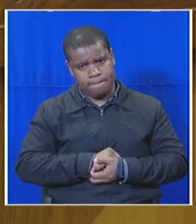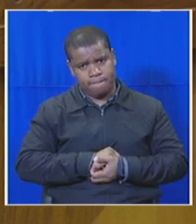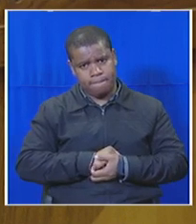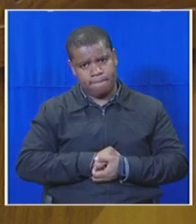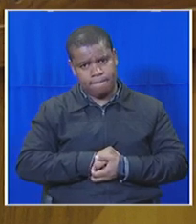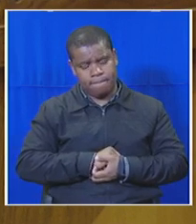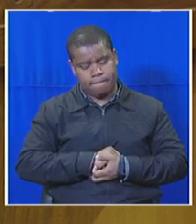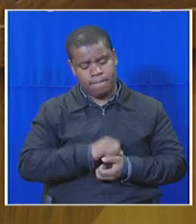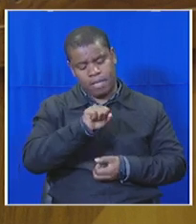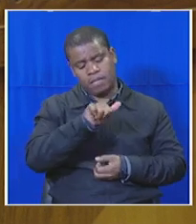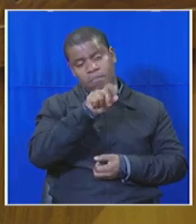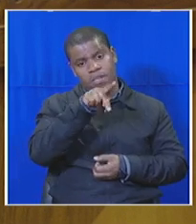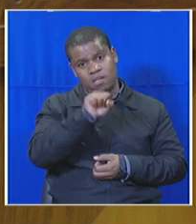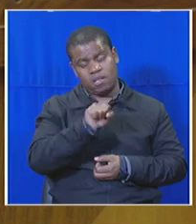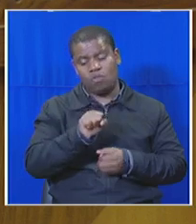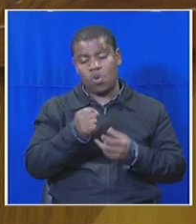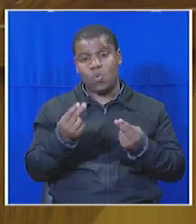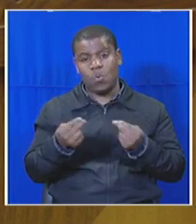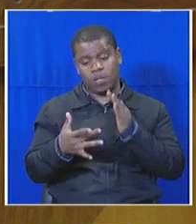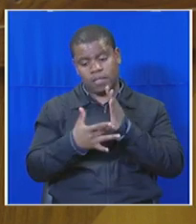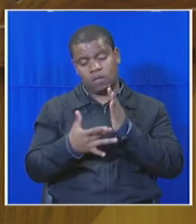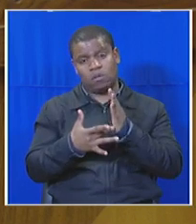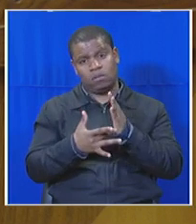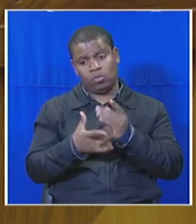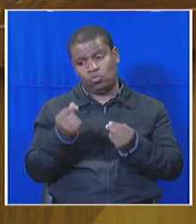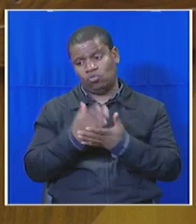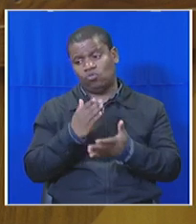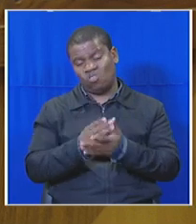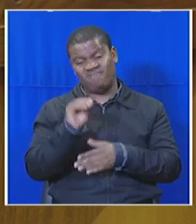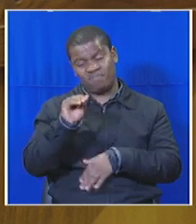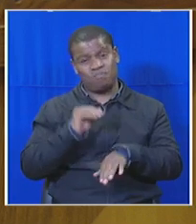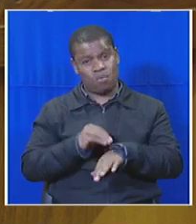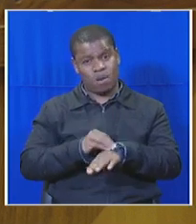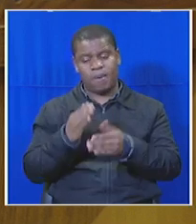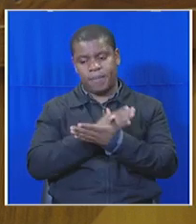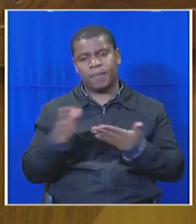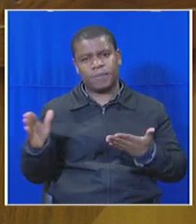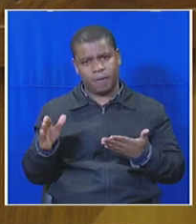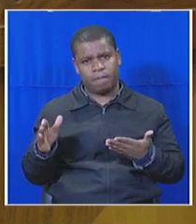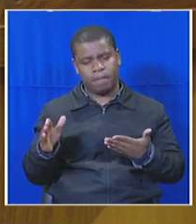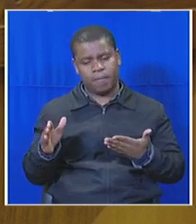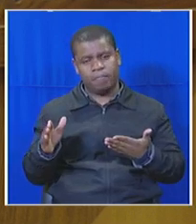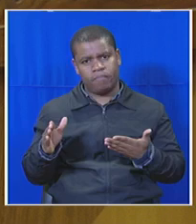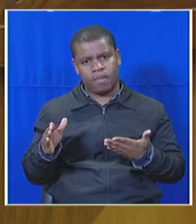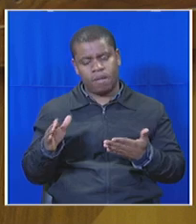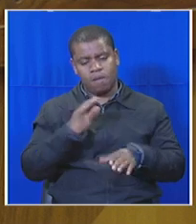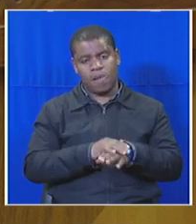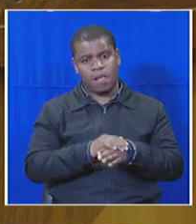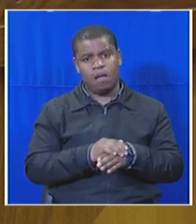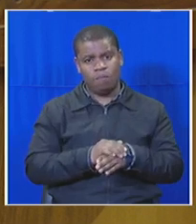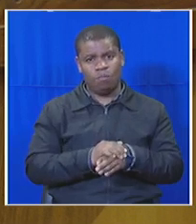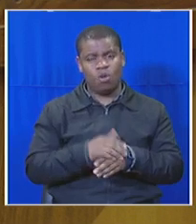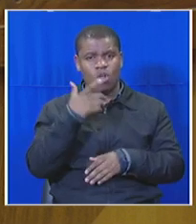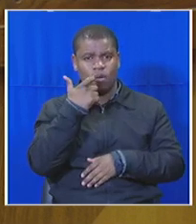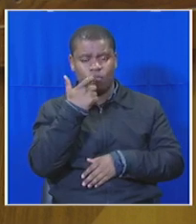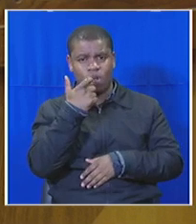SAPS is introducing new technology in trying to curb this scourge. Analog radio does